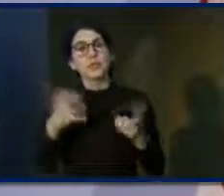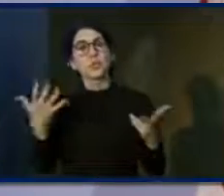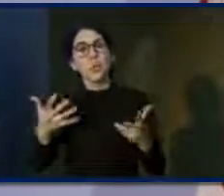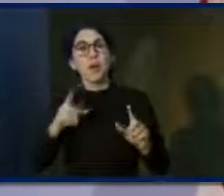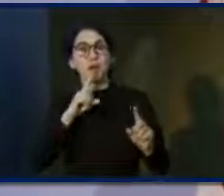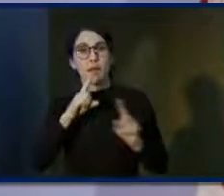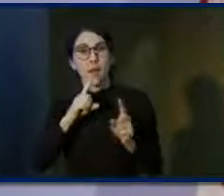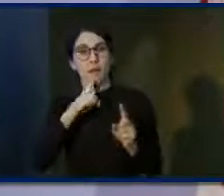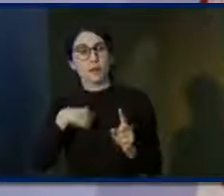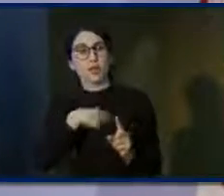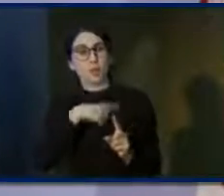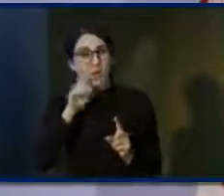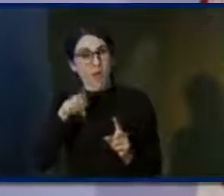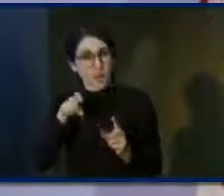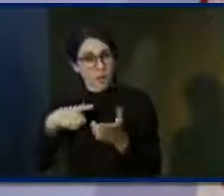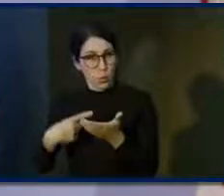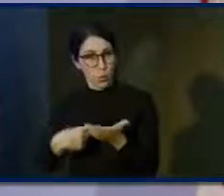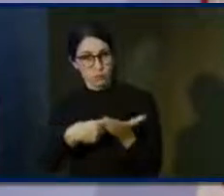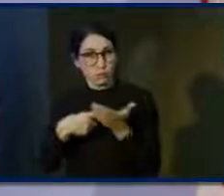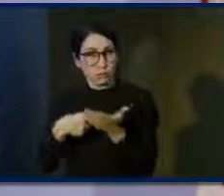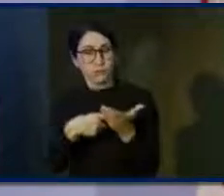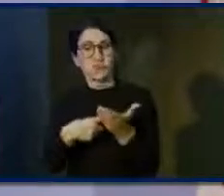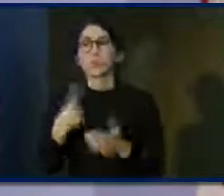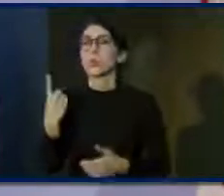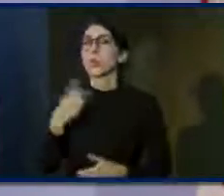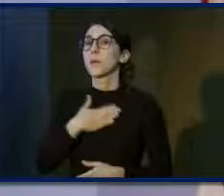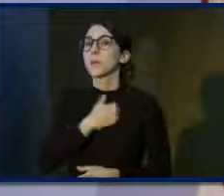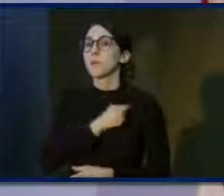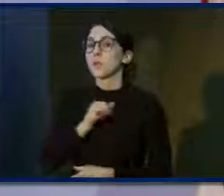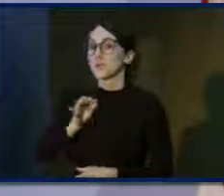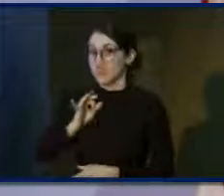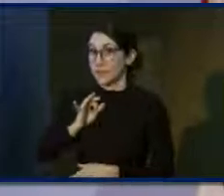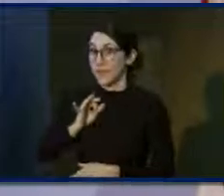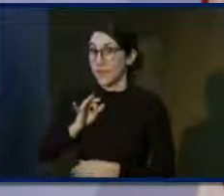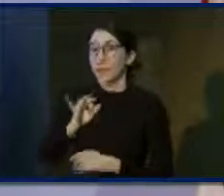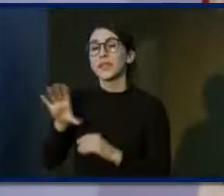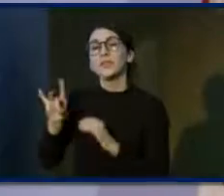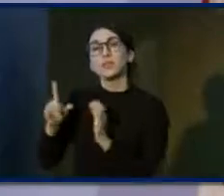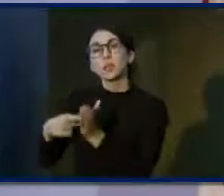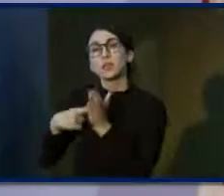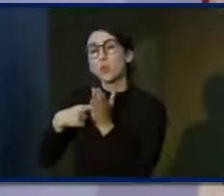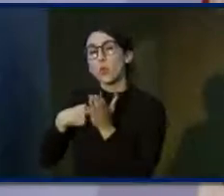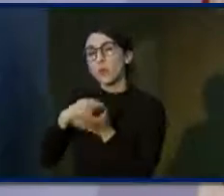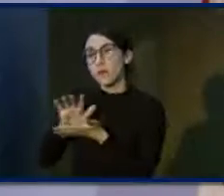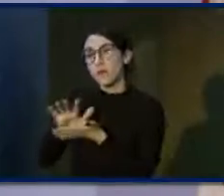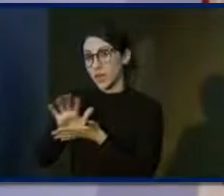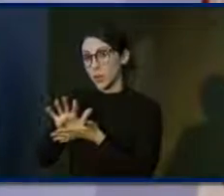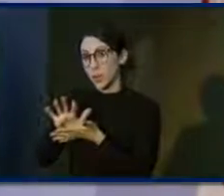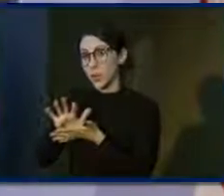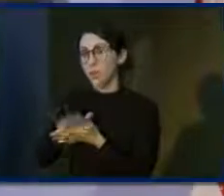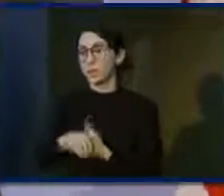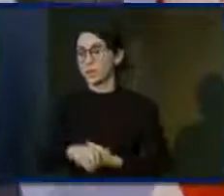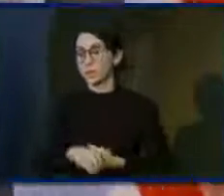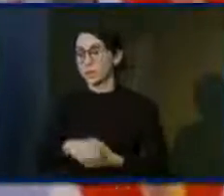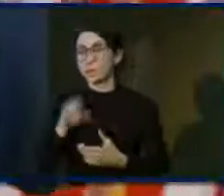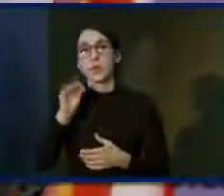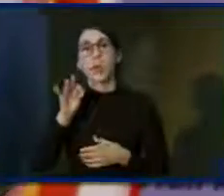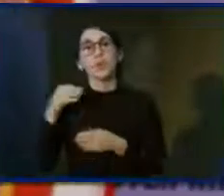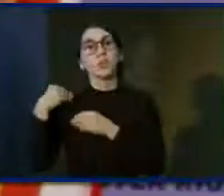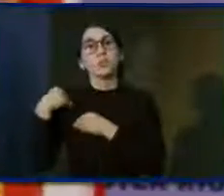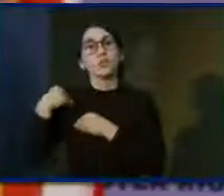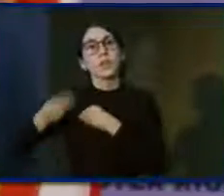be had. One of my staff members, Shantae, showed me this video of generational folks